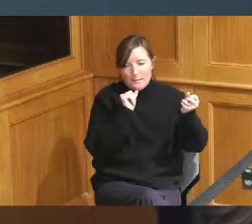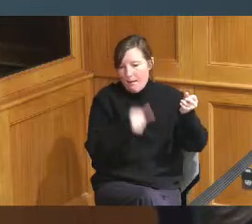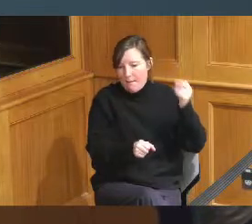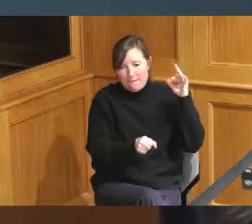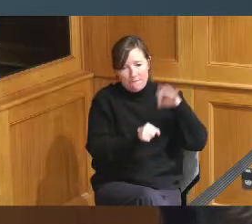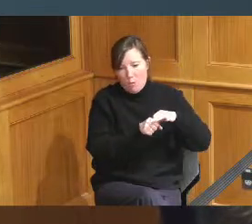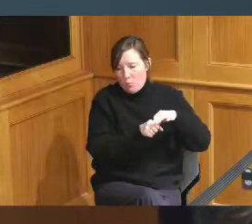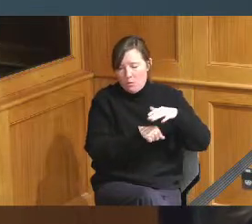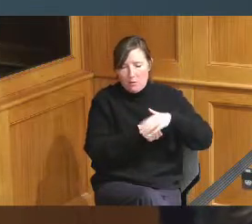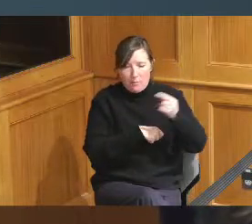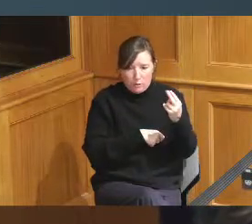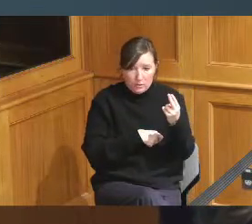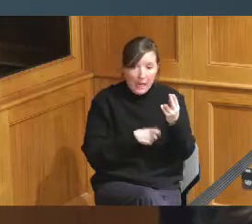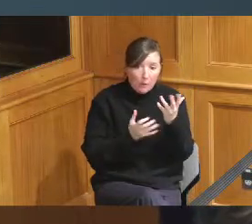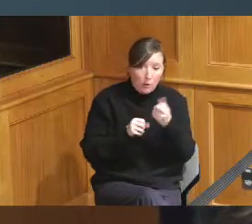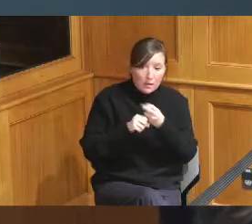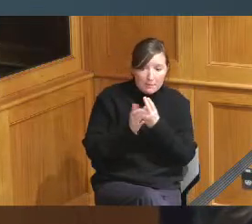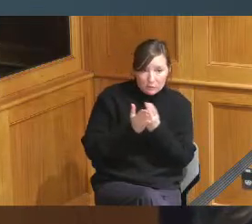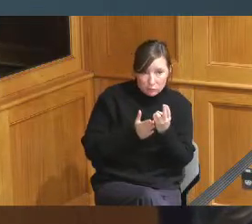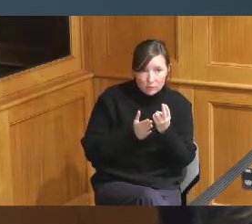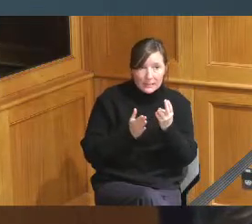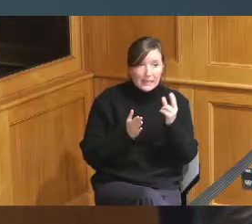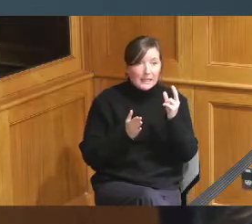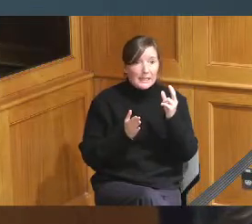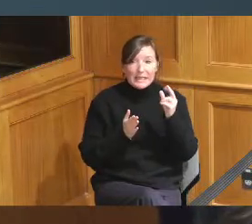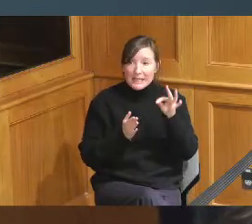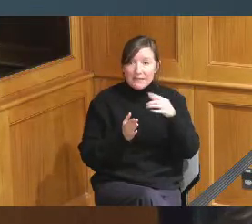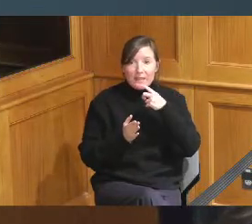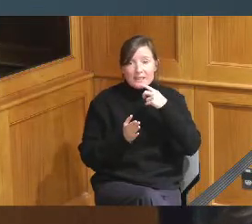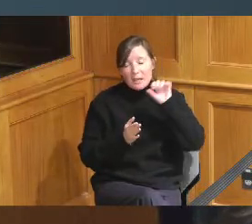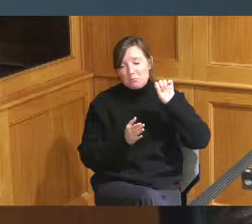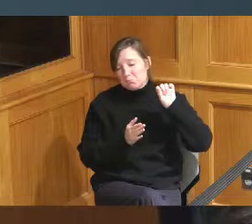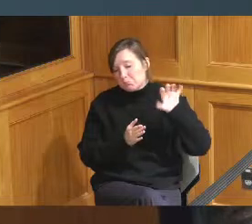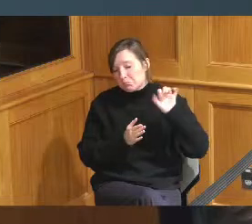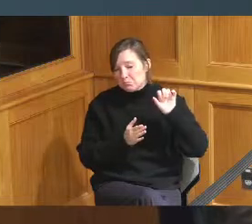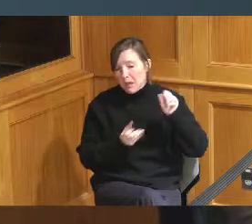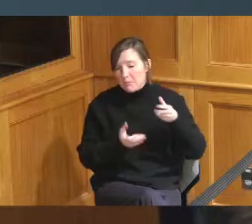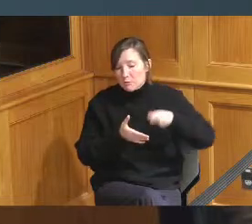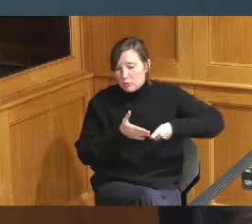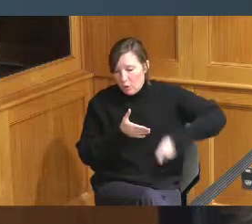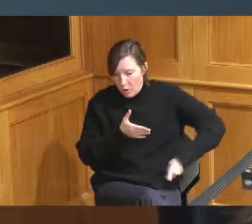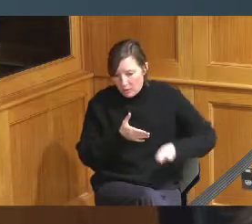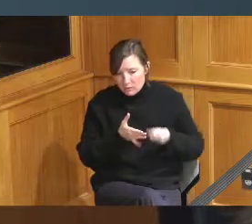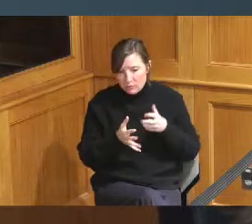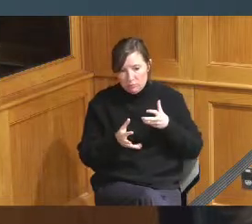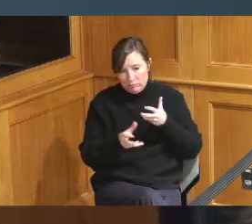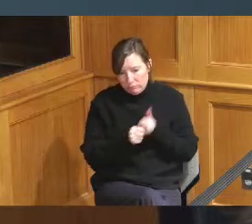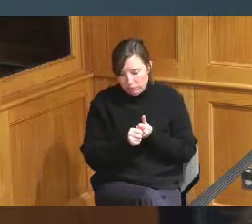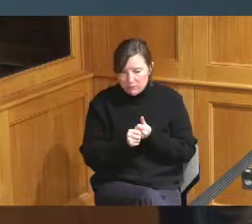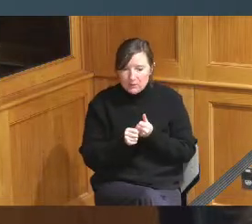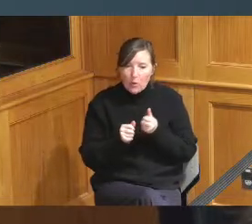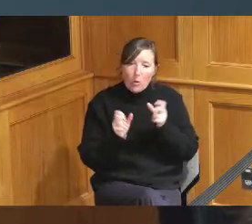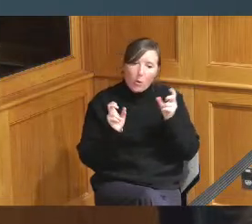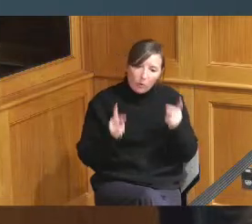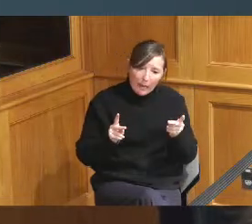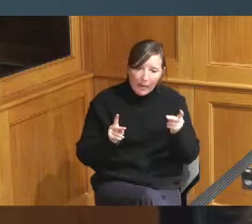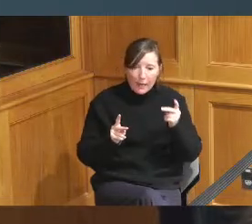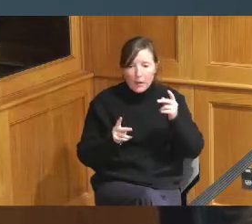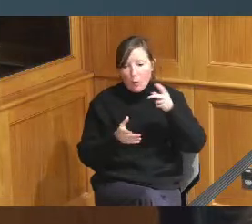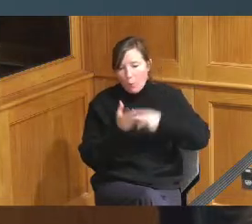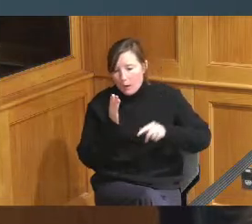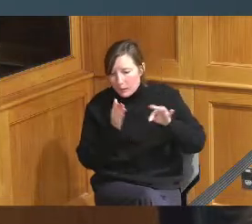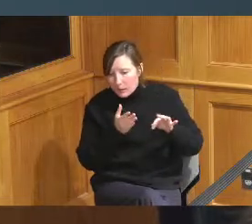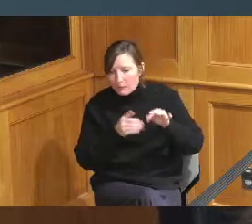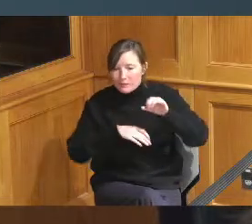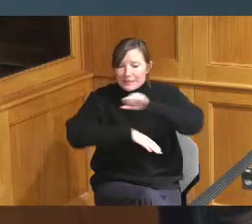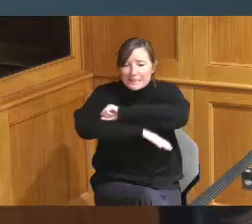sure that they go in and say, this is going to cost this much to make it up to speed. We got to bring in a stage. We got to bring in